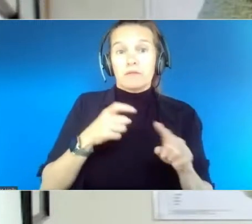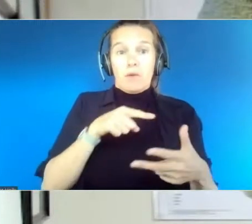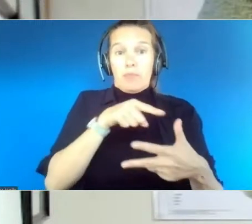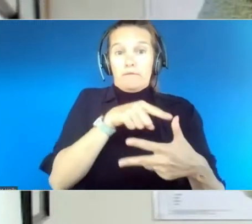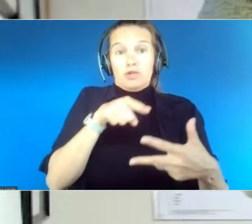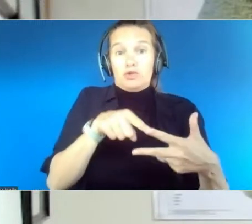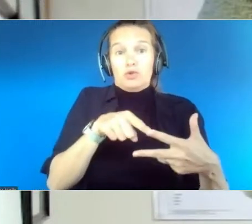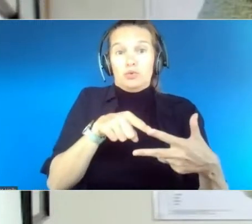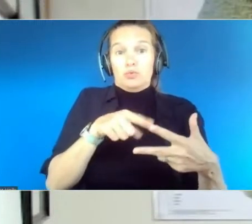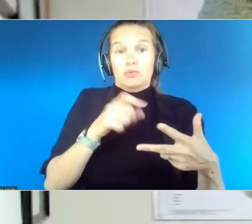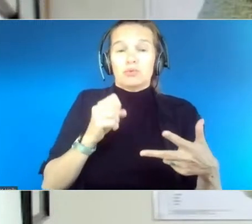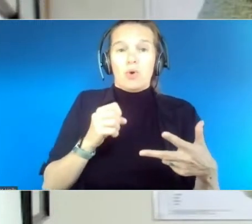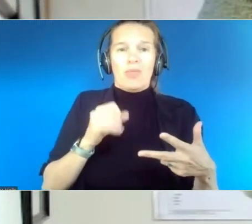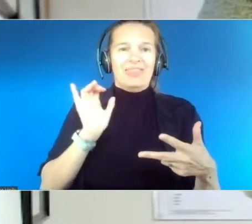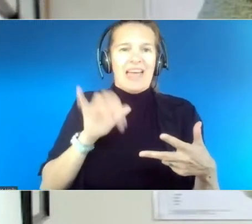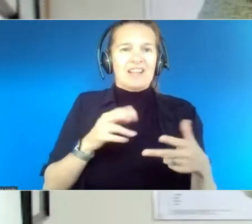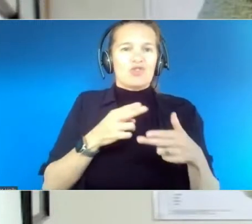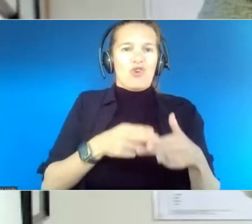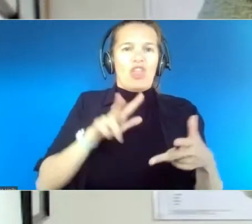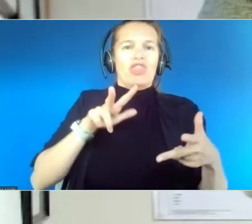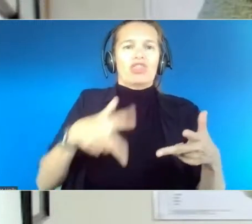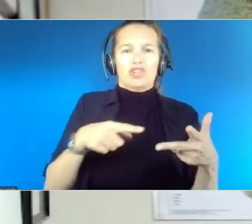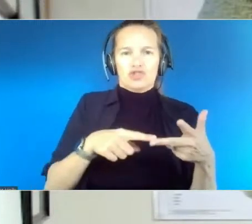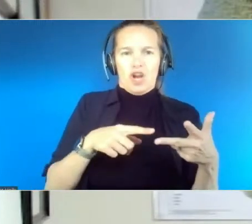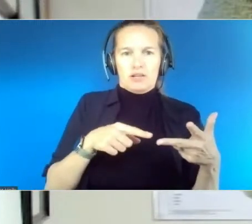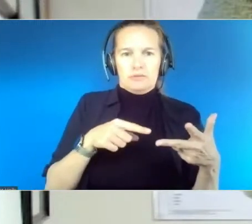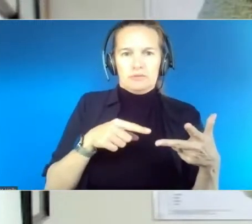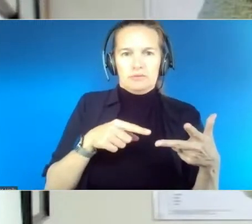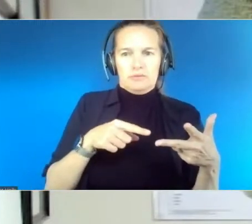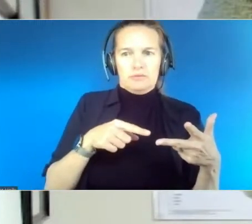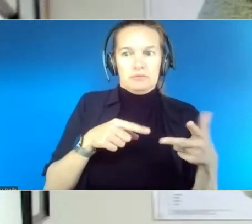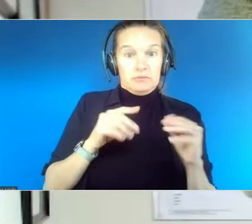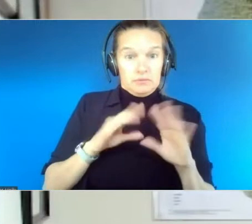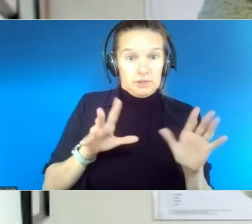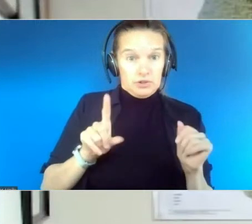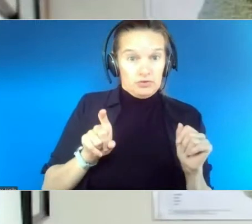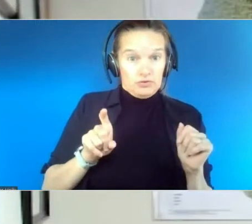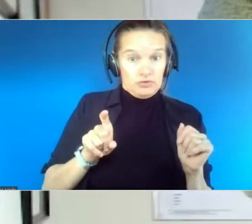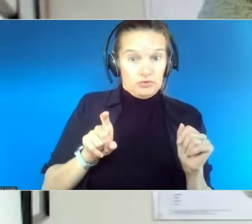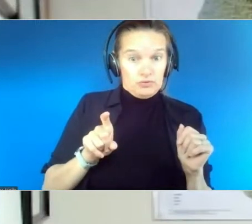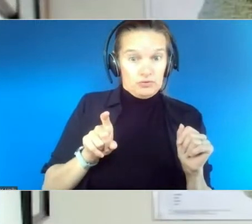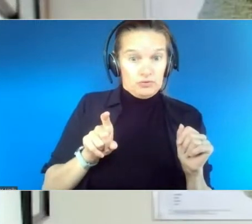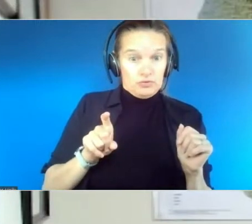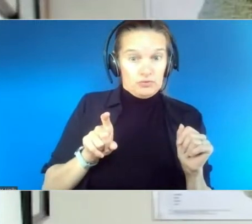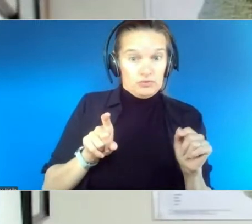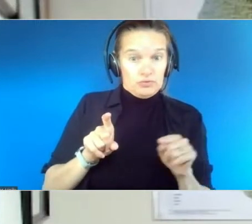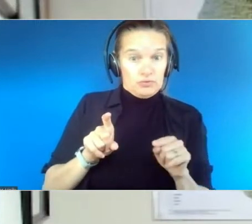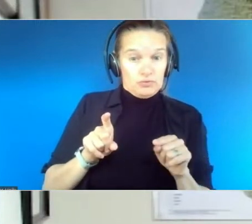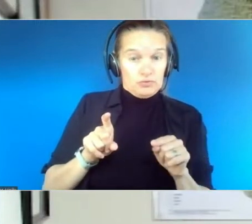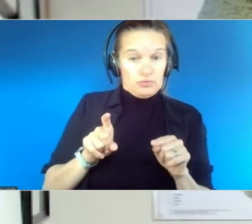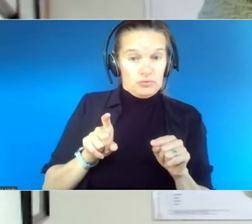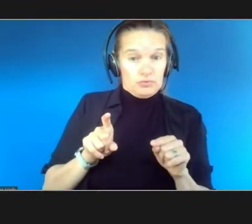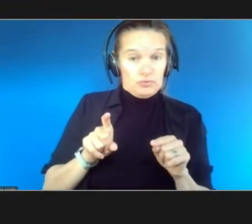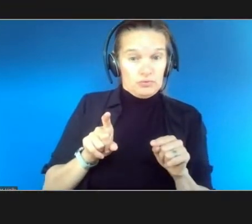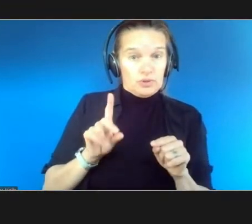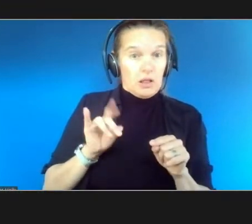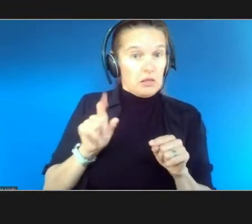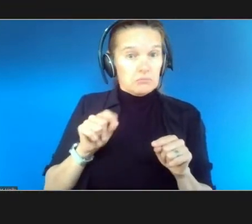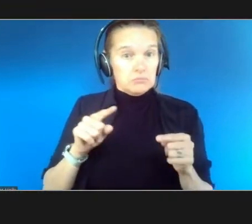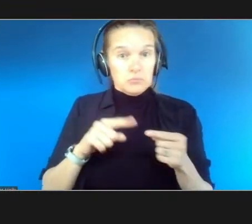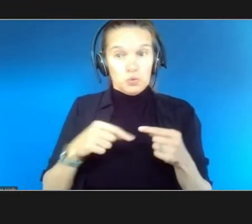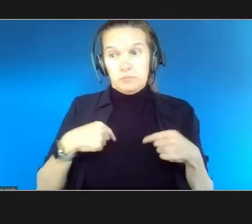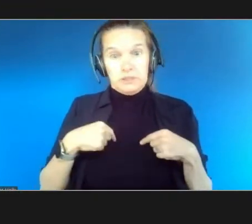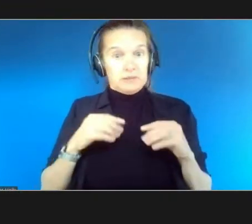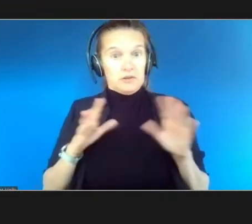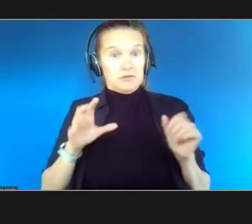So that's the 3rd shot. Is that clear? Before I go on, is that clear? For me, it is. Yes, thank